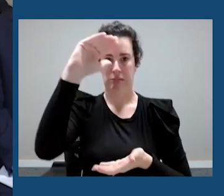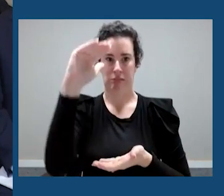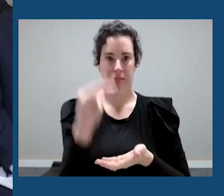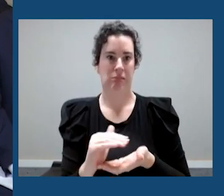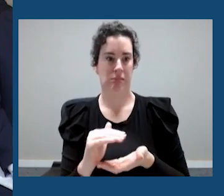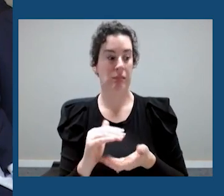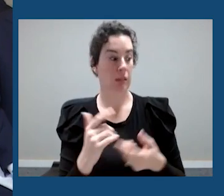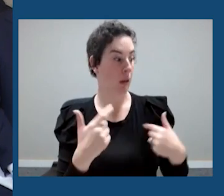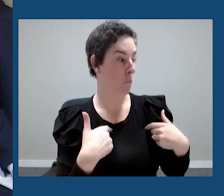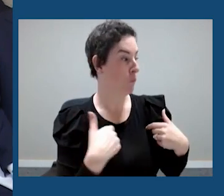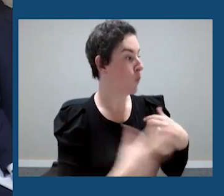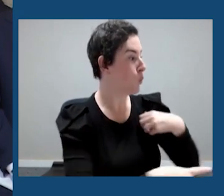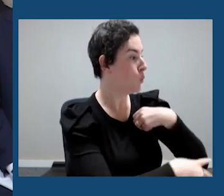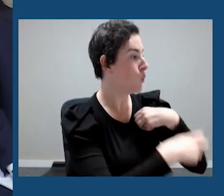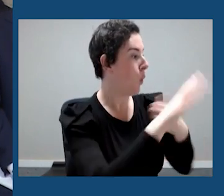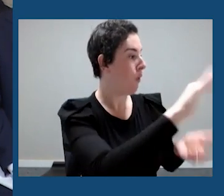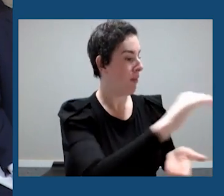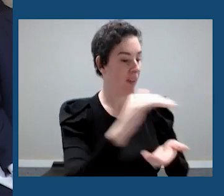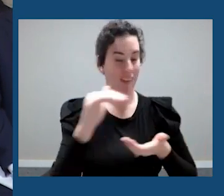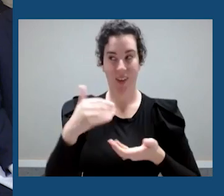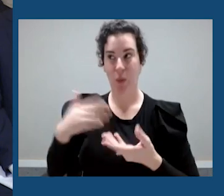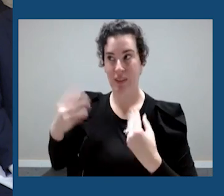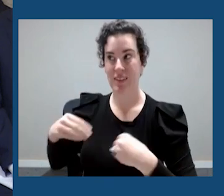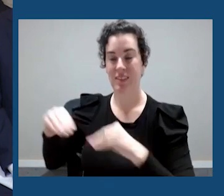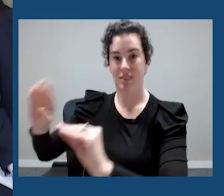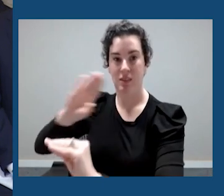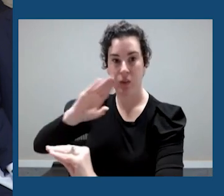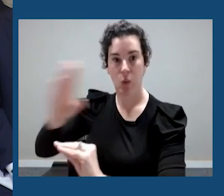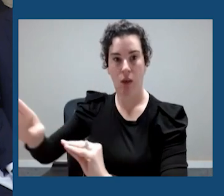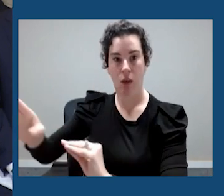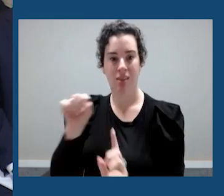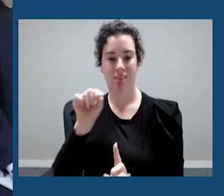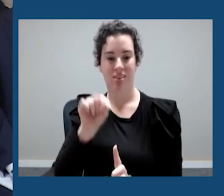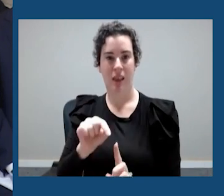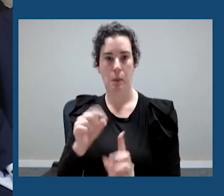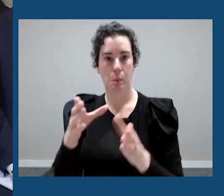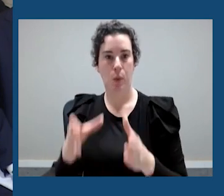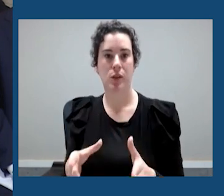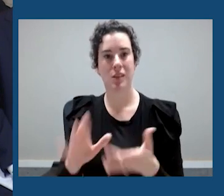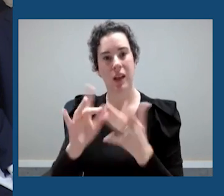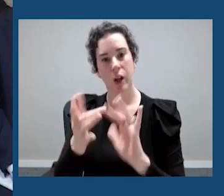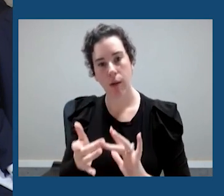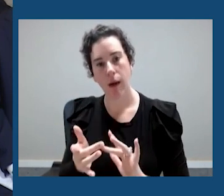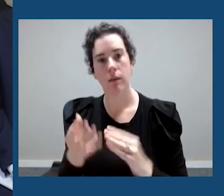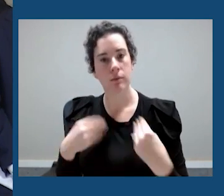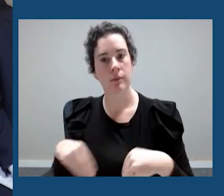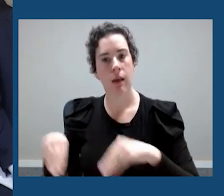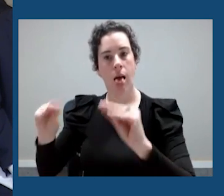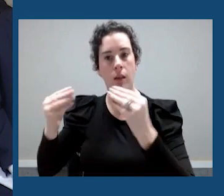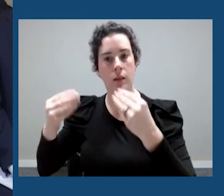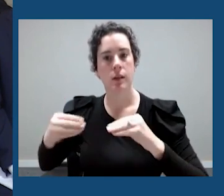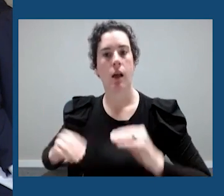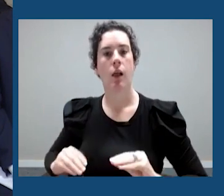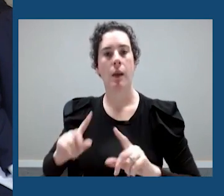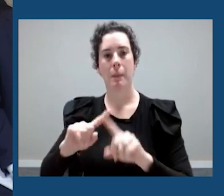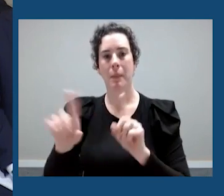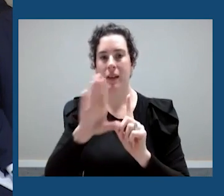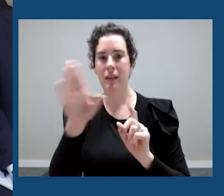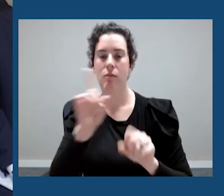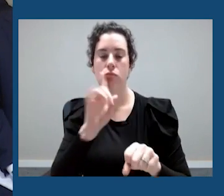merchandise. These third parties typically resell items over the internet. but they never have those items in their